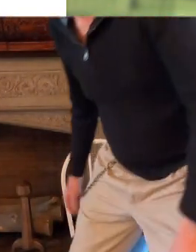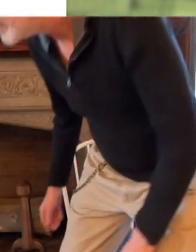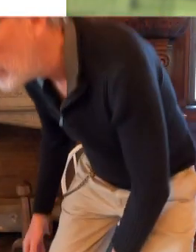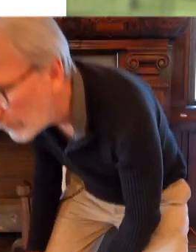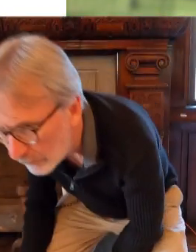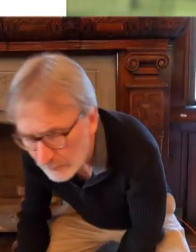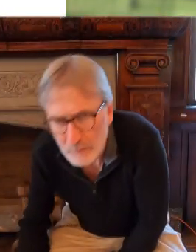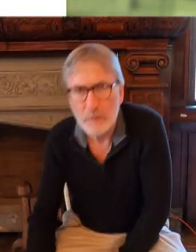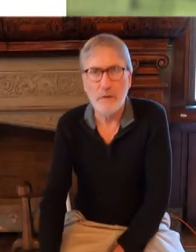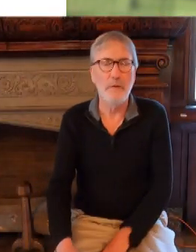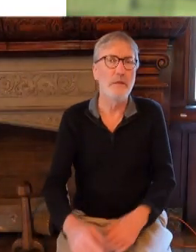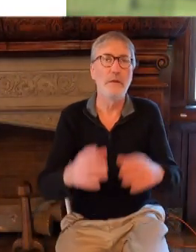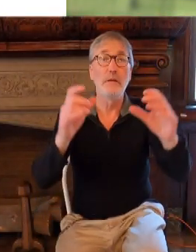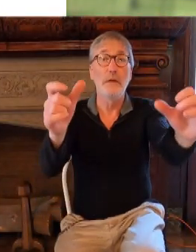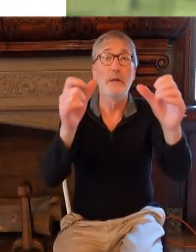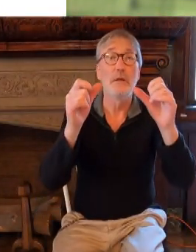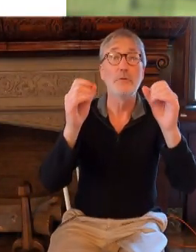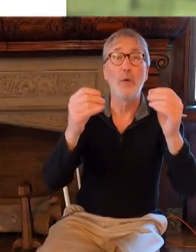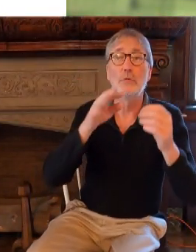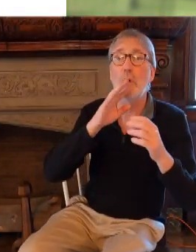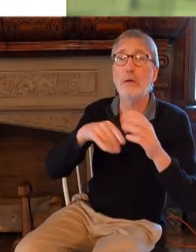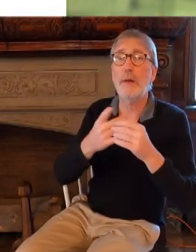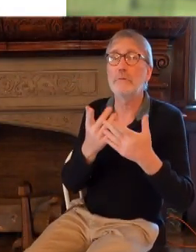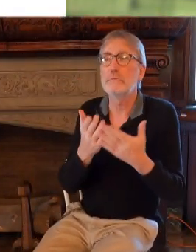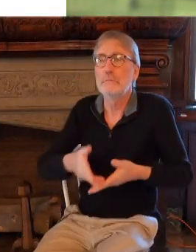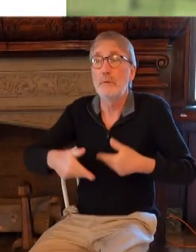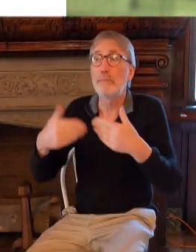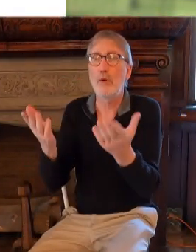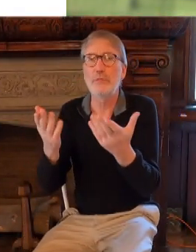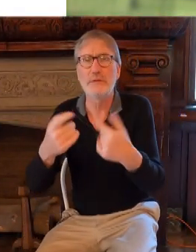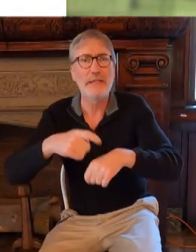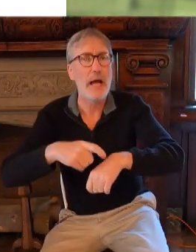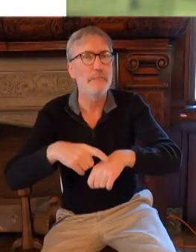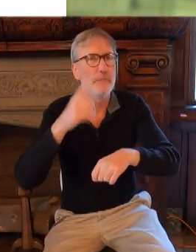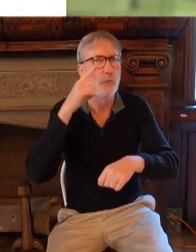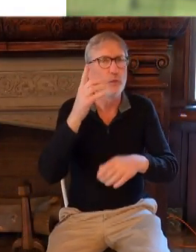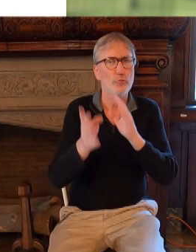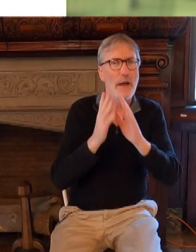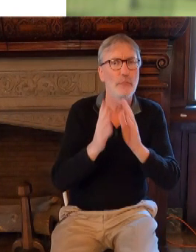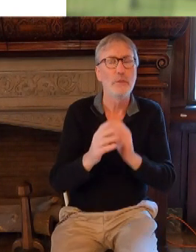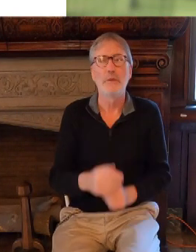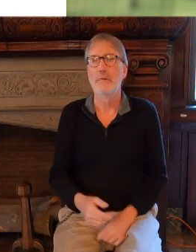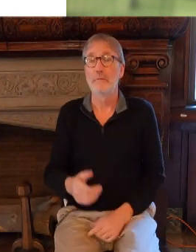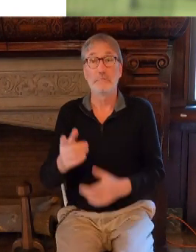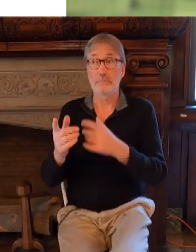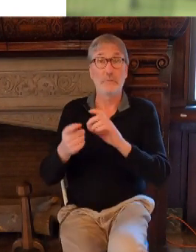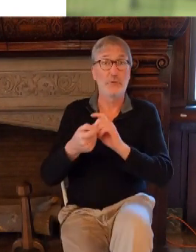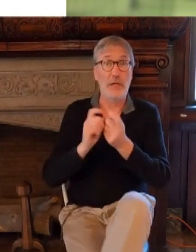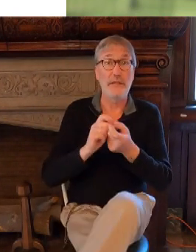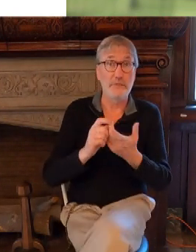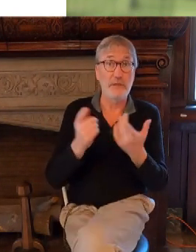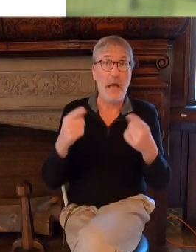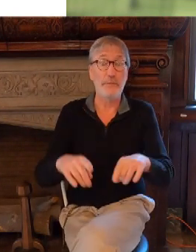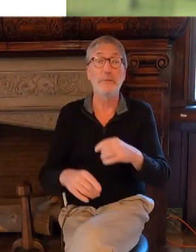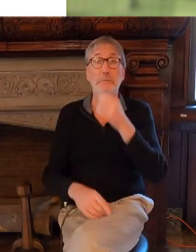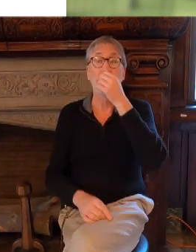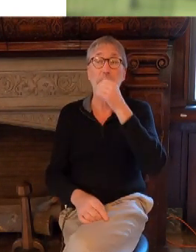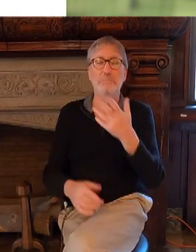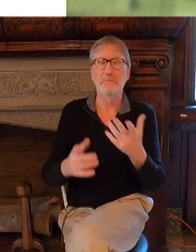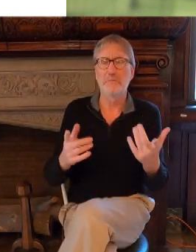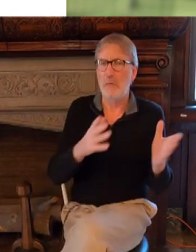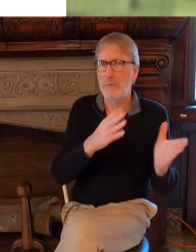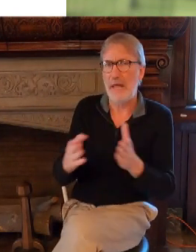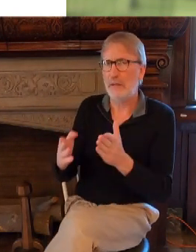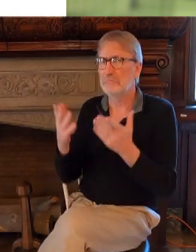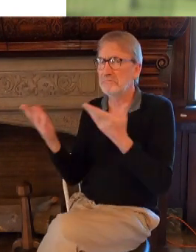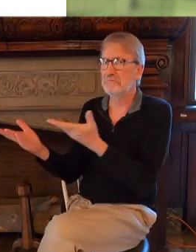So let's talk about those proposed travel times real quick. With these updated changes, here's what we're looking at.